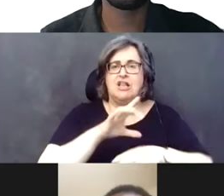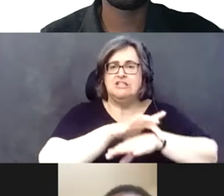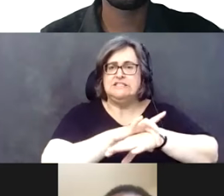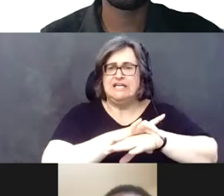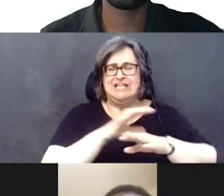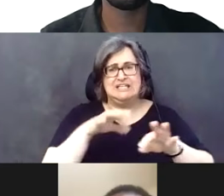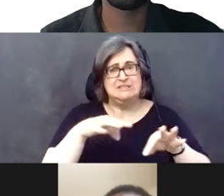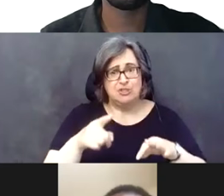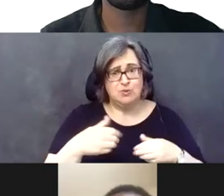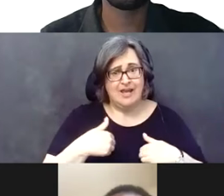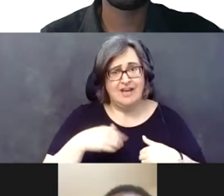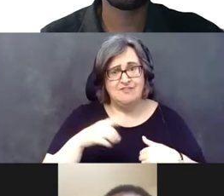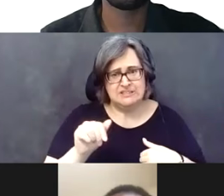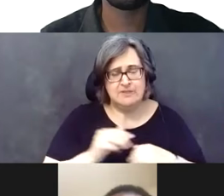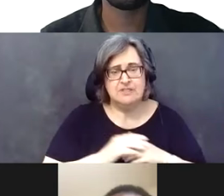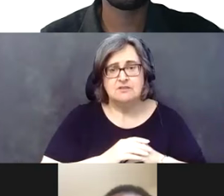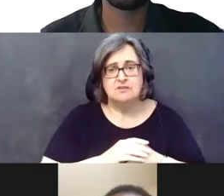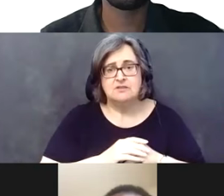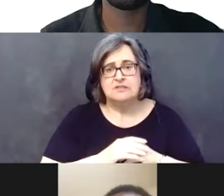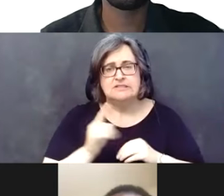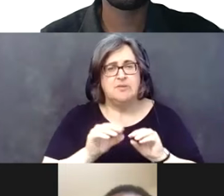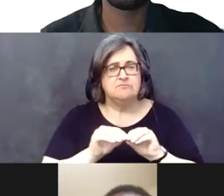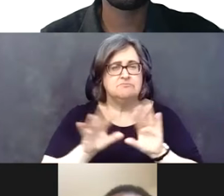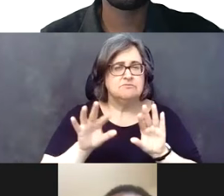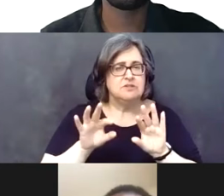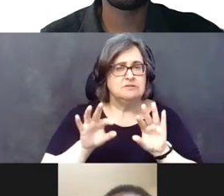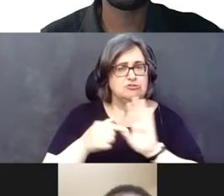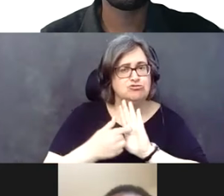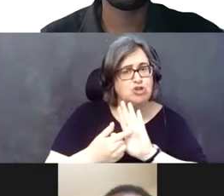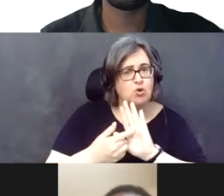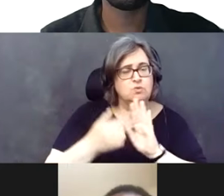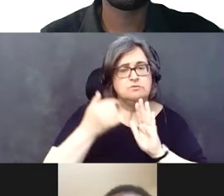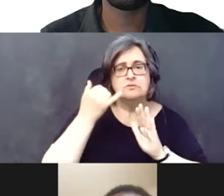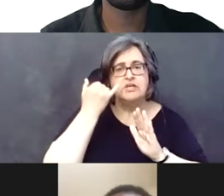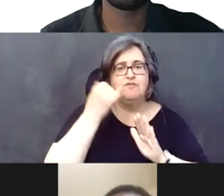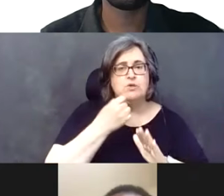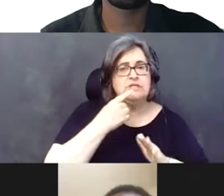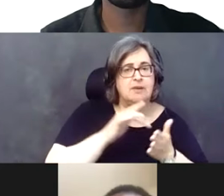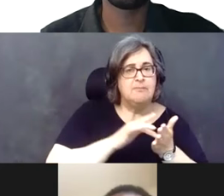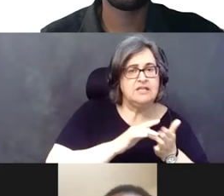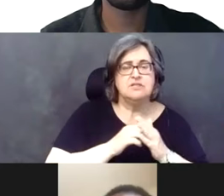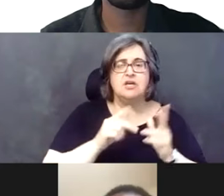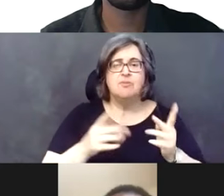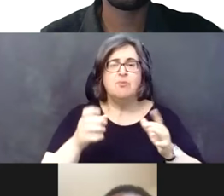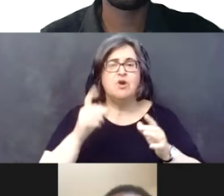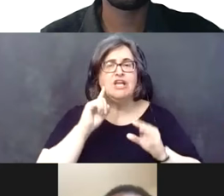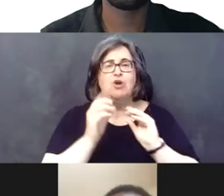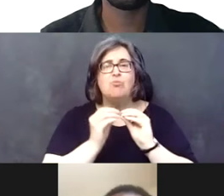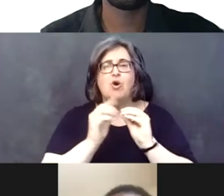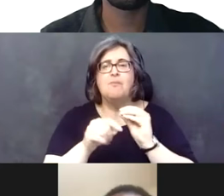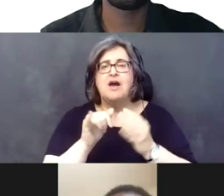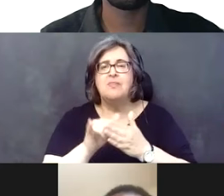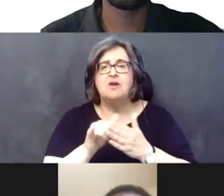have a disability and or kind of tells people if you take any medications. So people would like to hear more about this